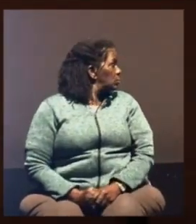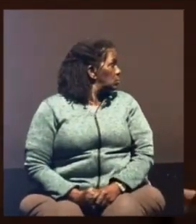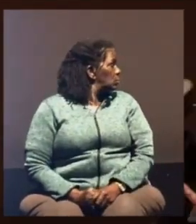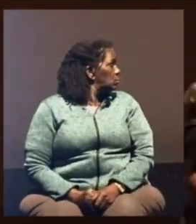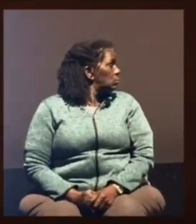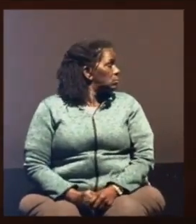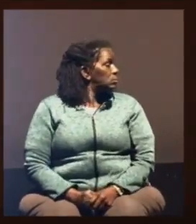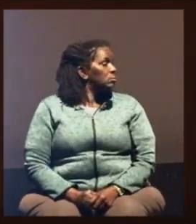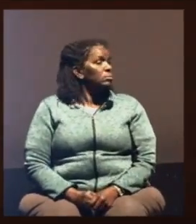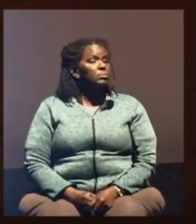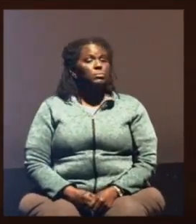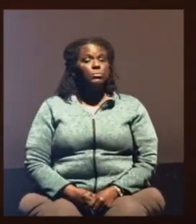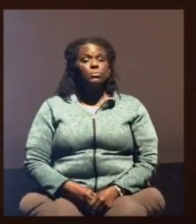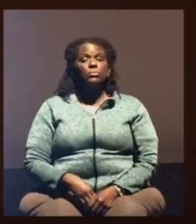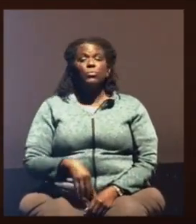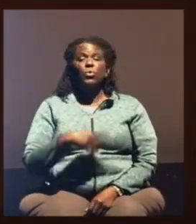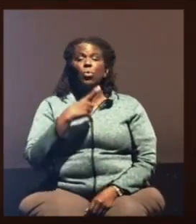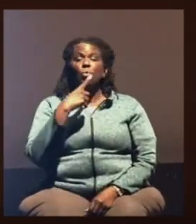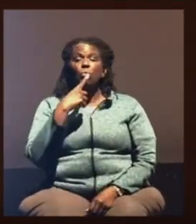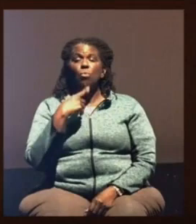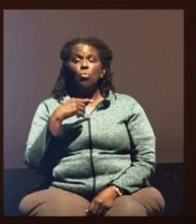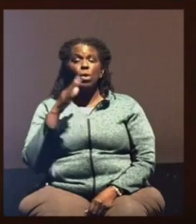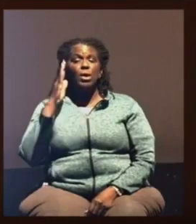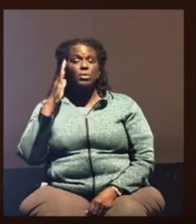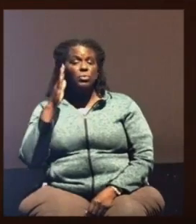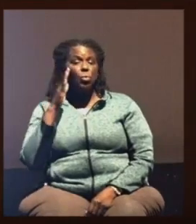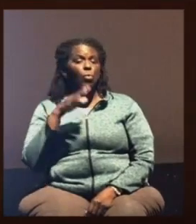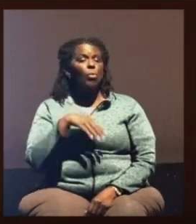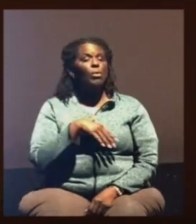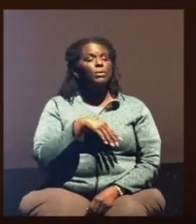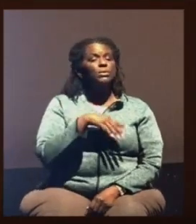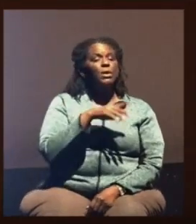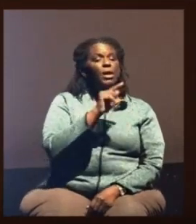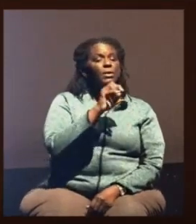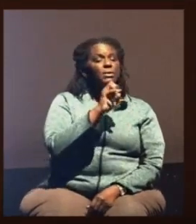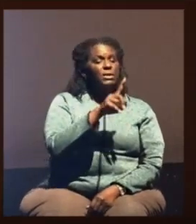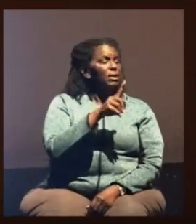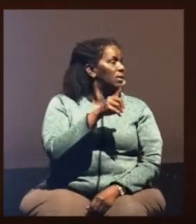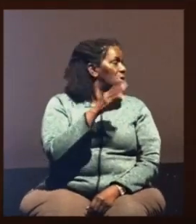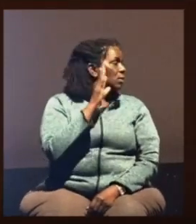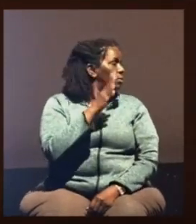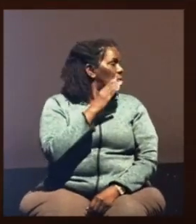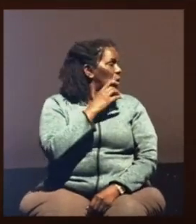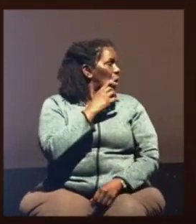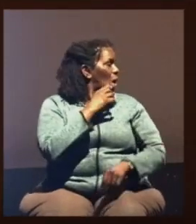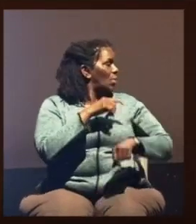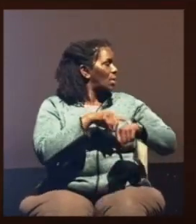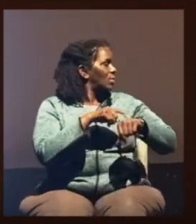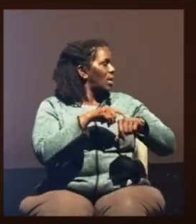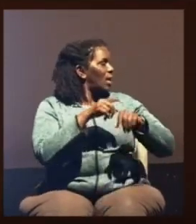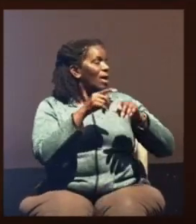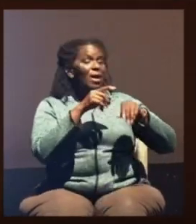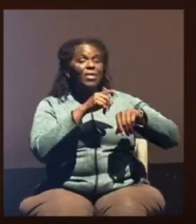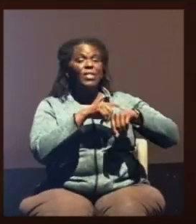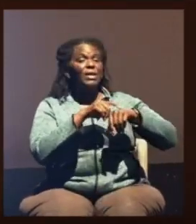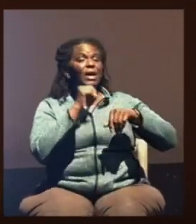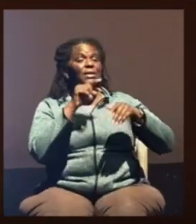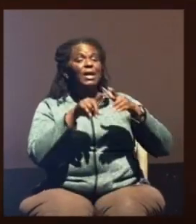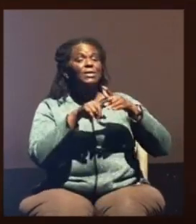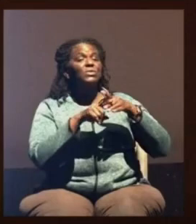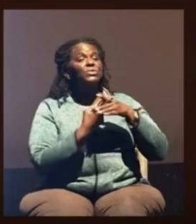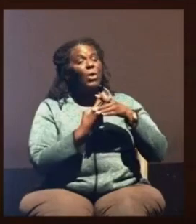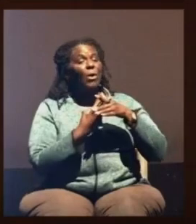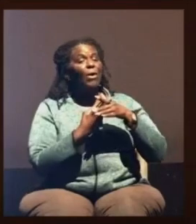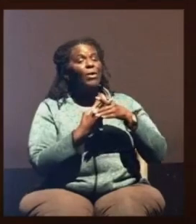The theory of REDtalks and TEDtalks to time, this countdown clock has not started running. So Deb is